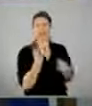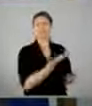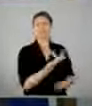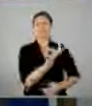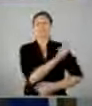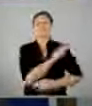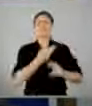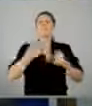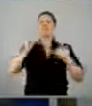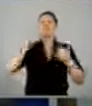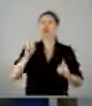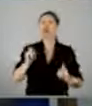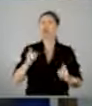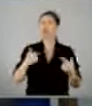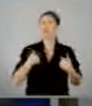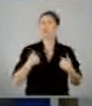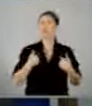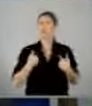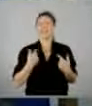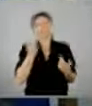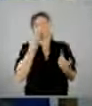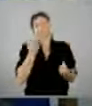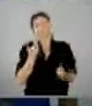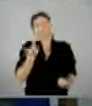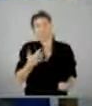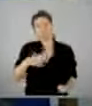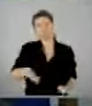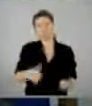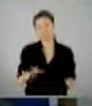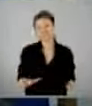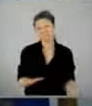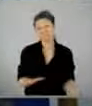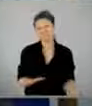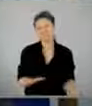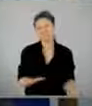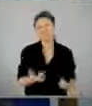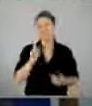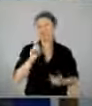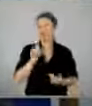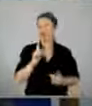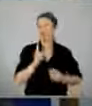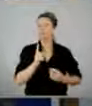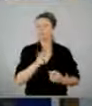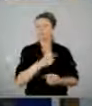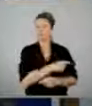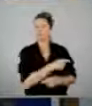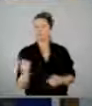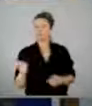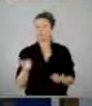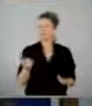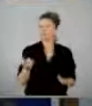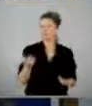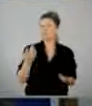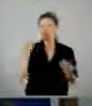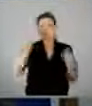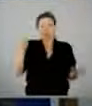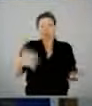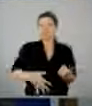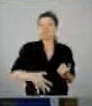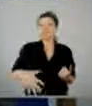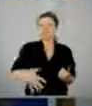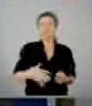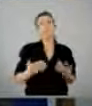a safety measure, a precautionary measure. However, there were a number of people who didn't know, but they were pregnant or became pregnant during